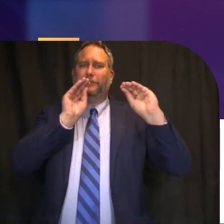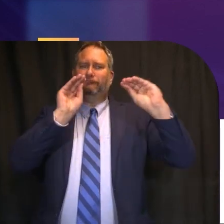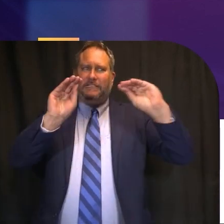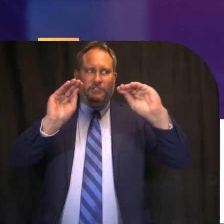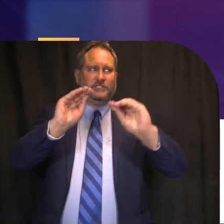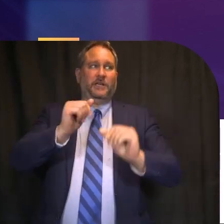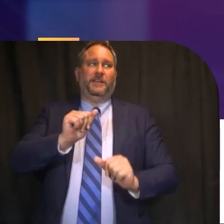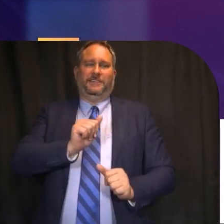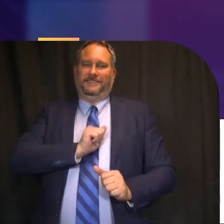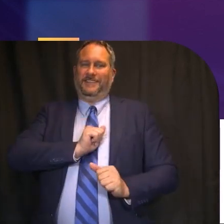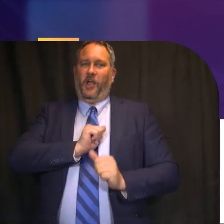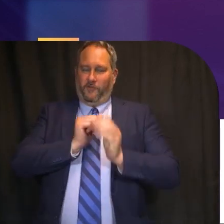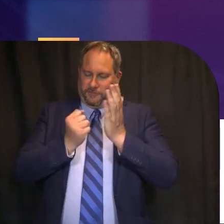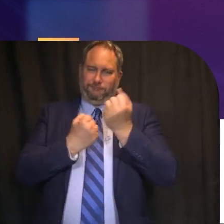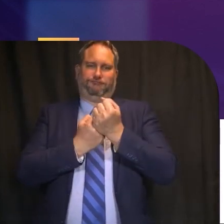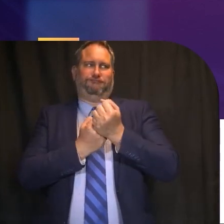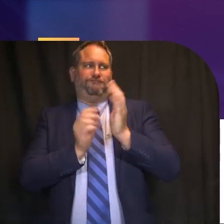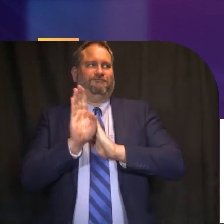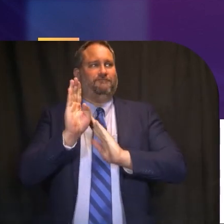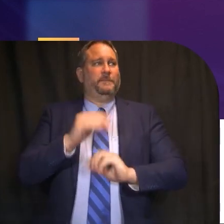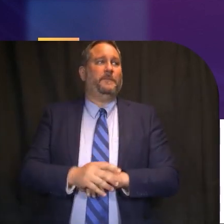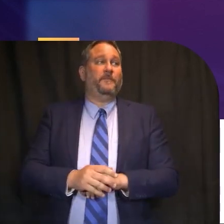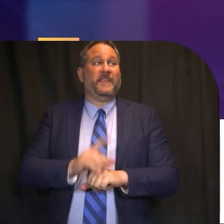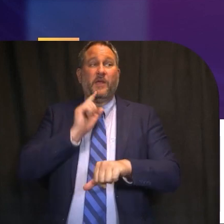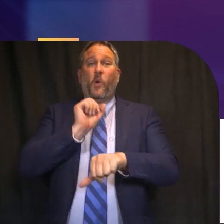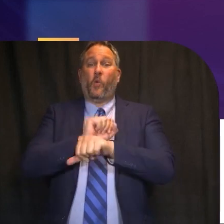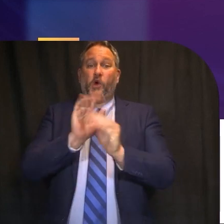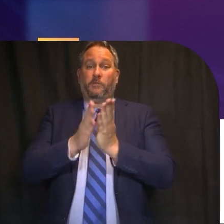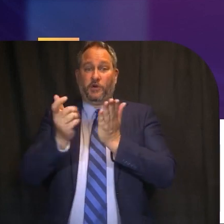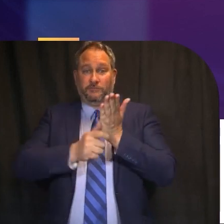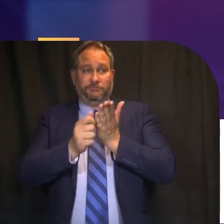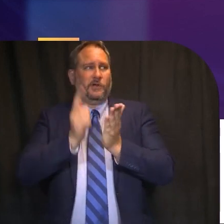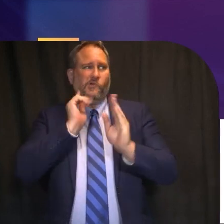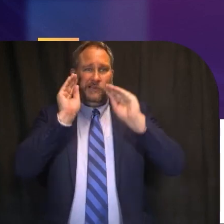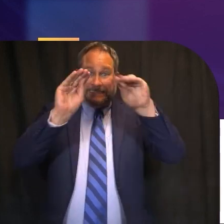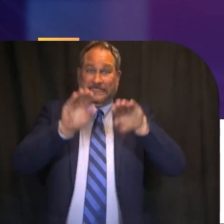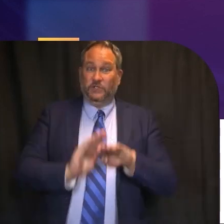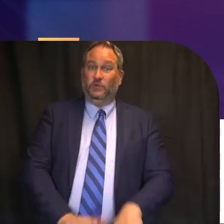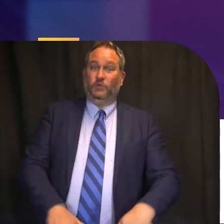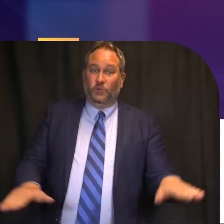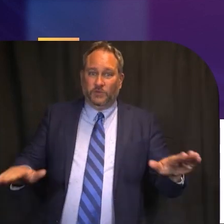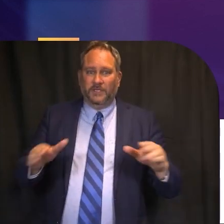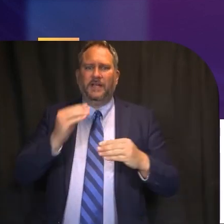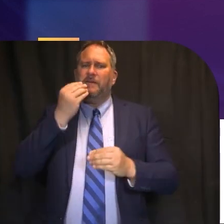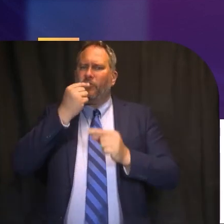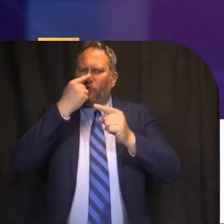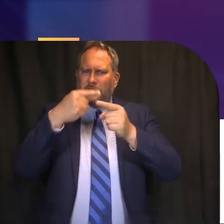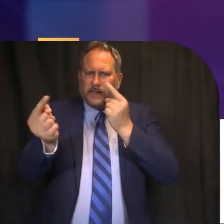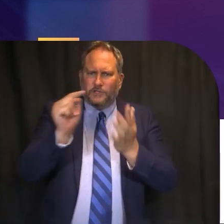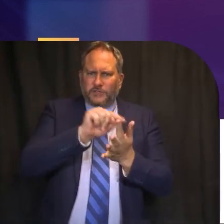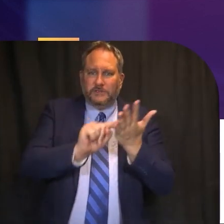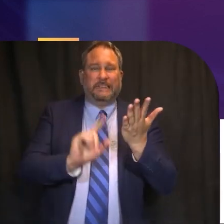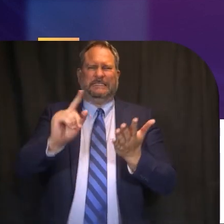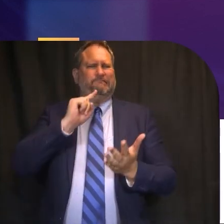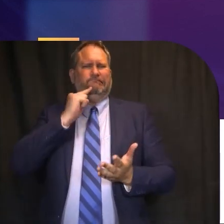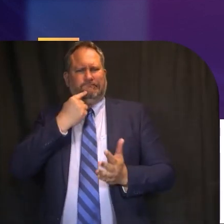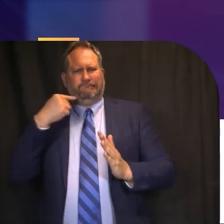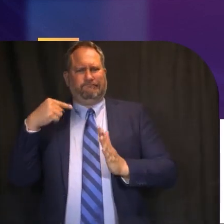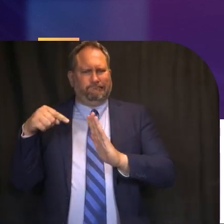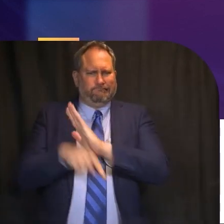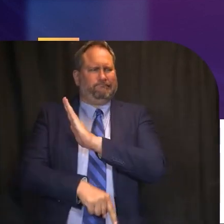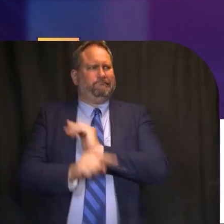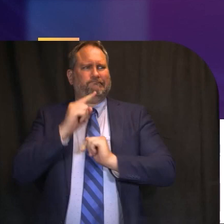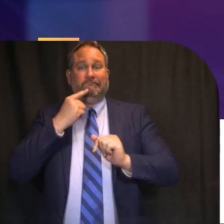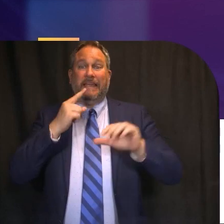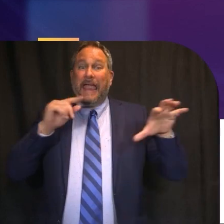will teach students on food allergies and their severity through fun activities, as well as how to be an ally. While the guidebook for adults will further